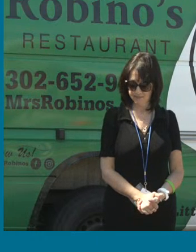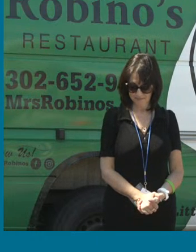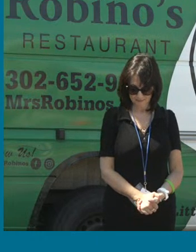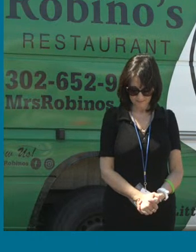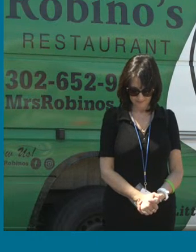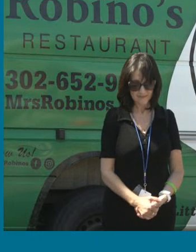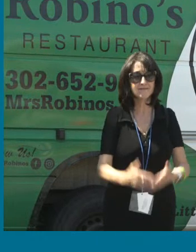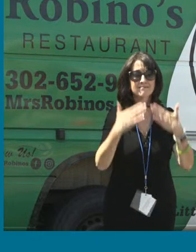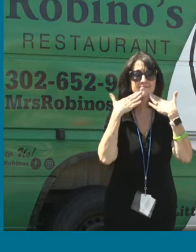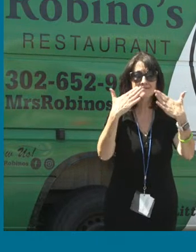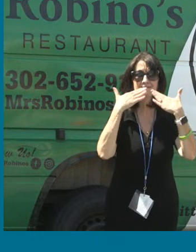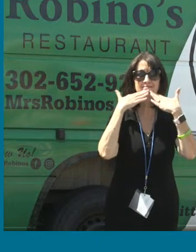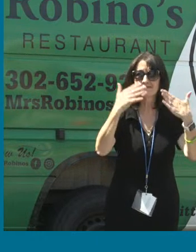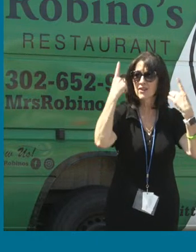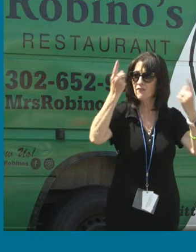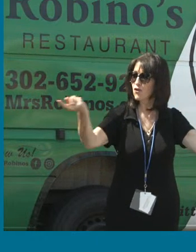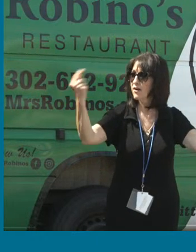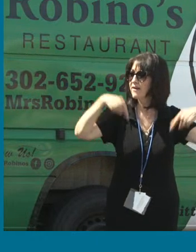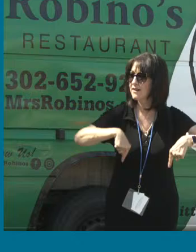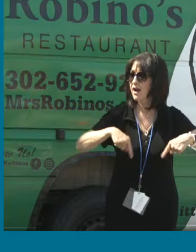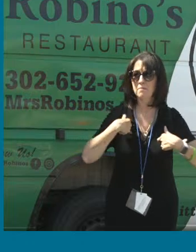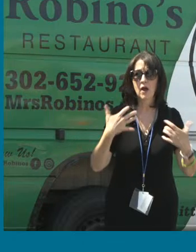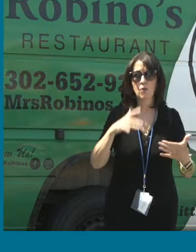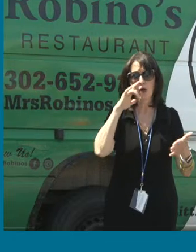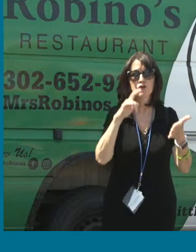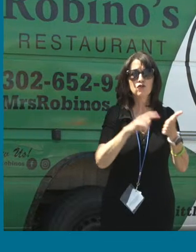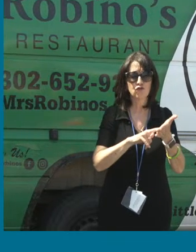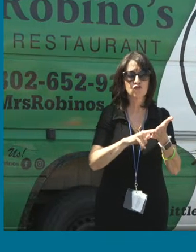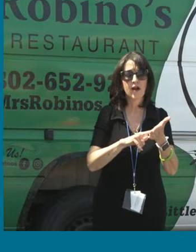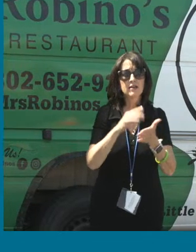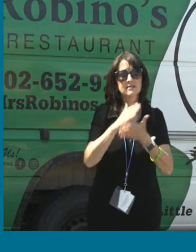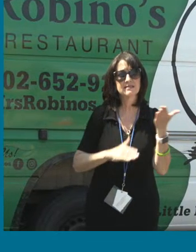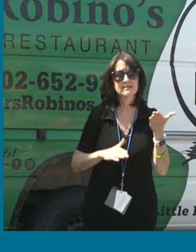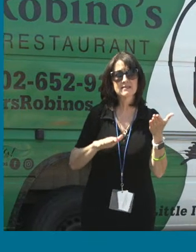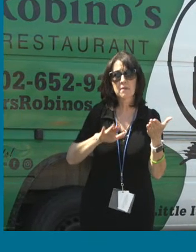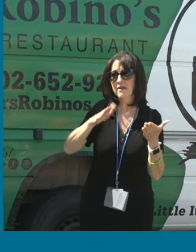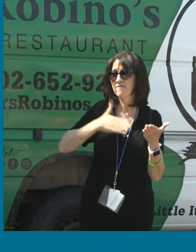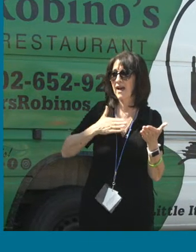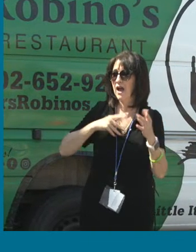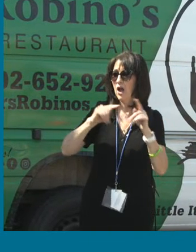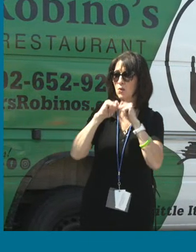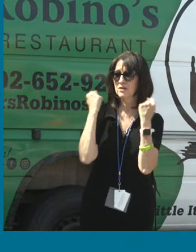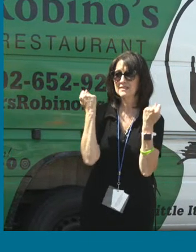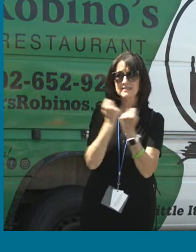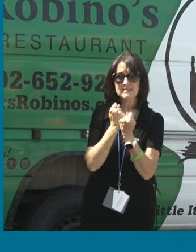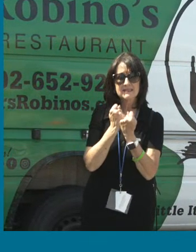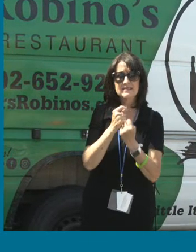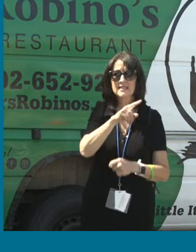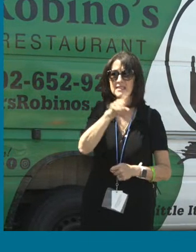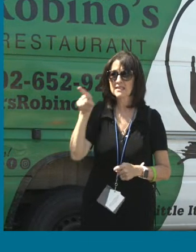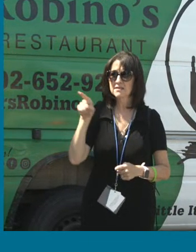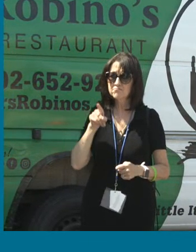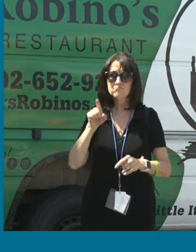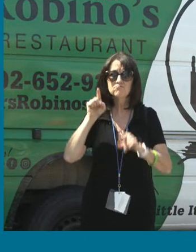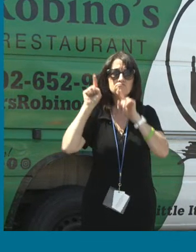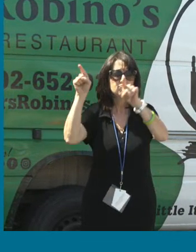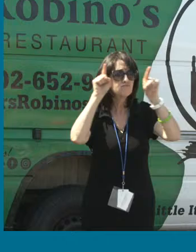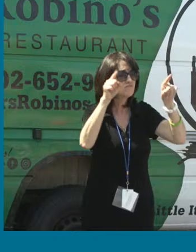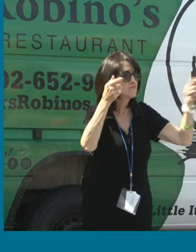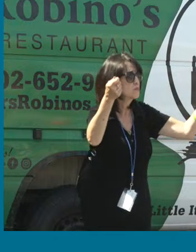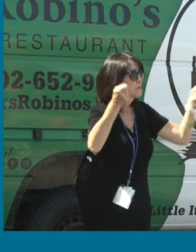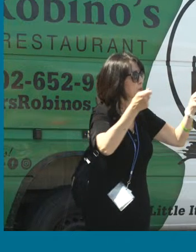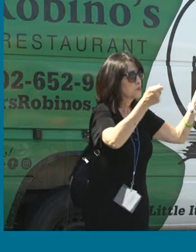All right, thank you everyone for coming. I do want to recognize a group of our team that are knocking doors, getting out in communities, trying to get